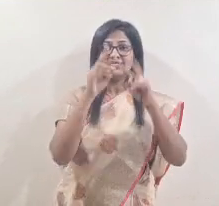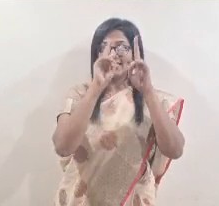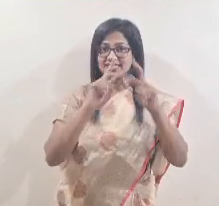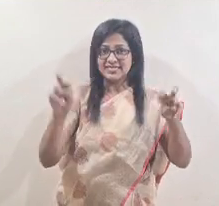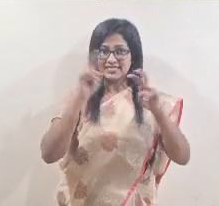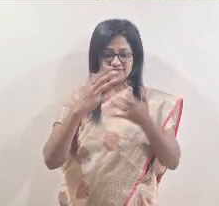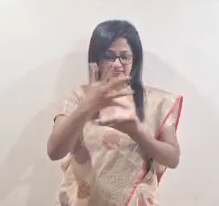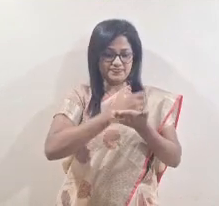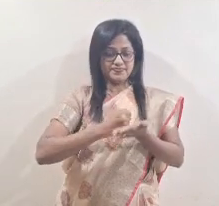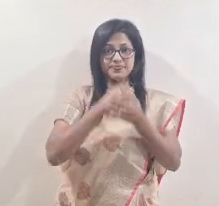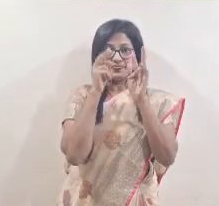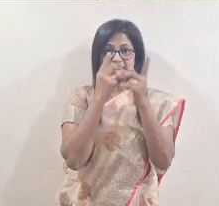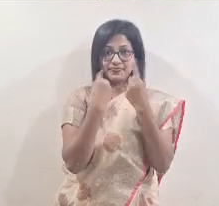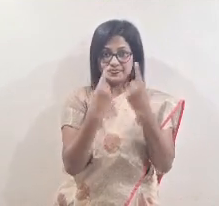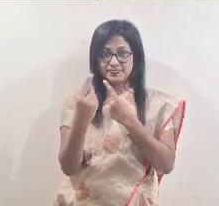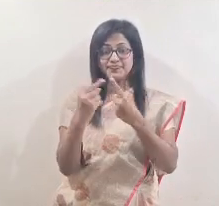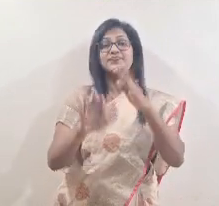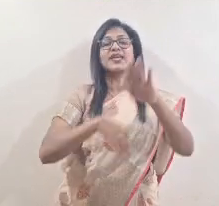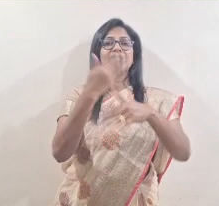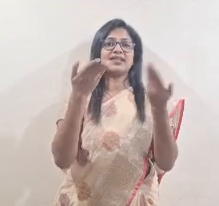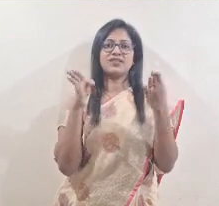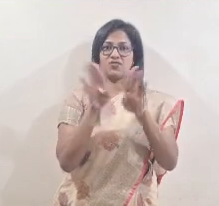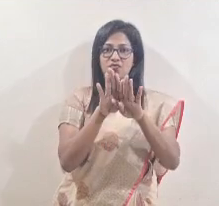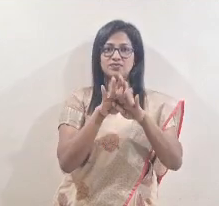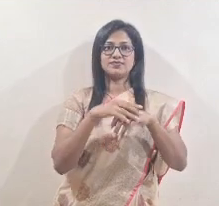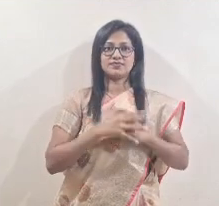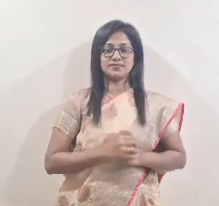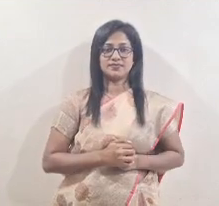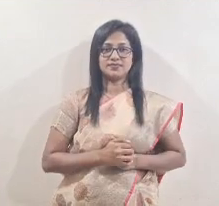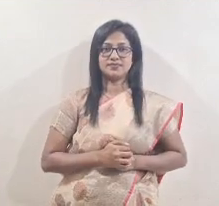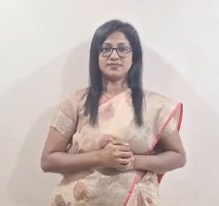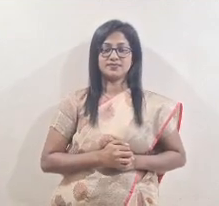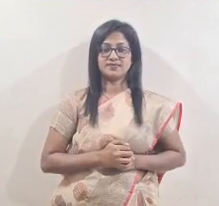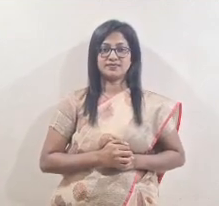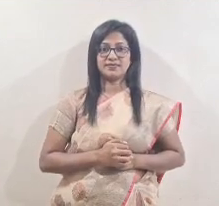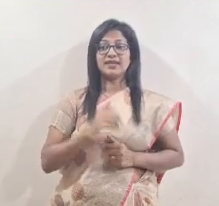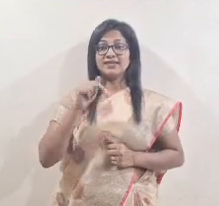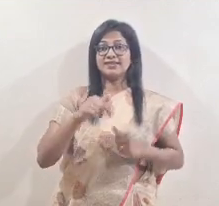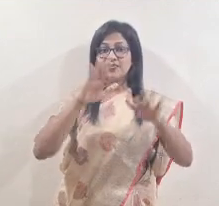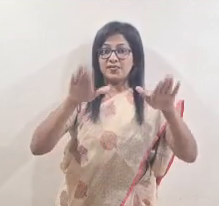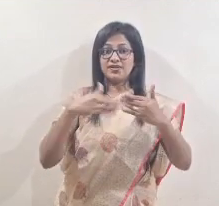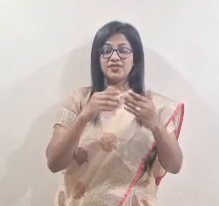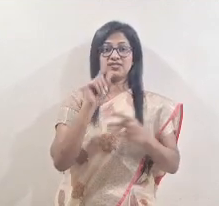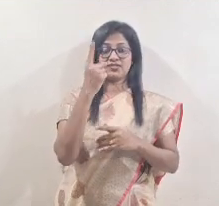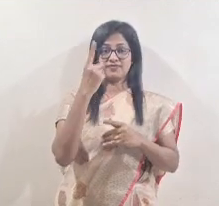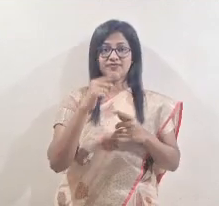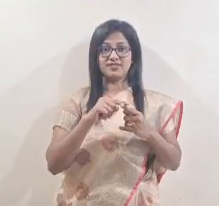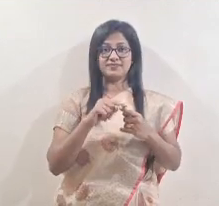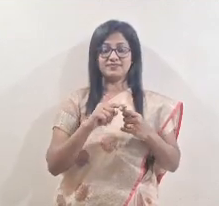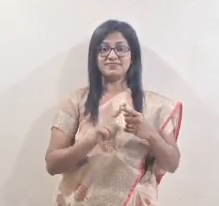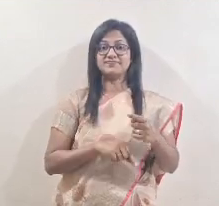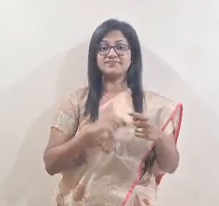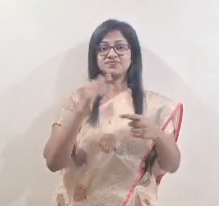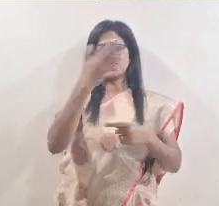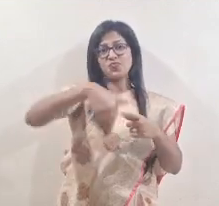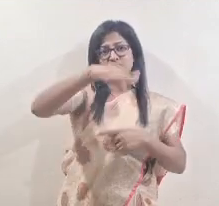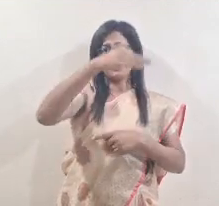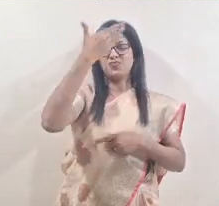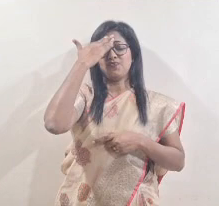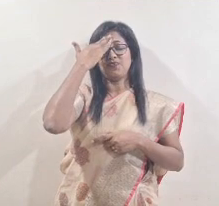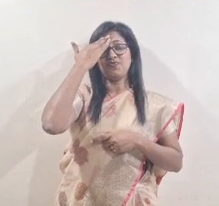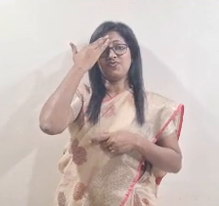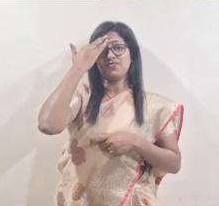survey, data analysis, and then the conclusion part. So coming to the introduction, as we all know